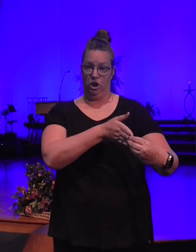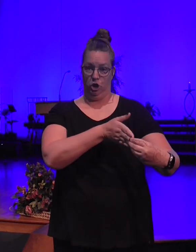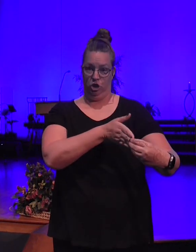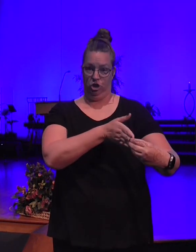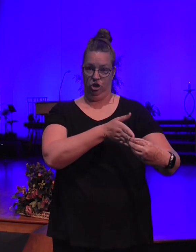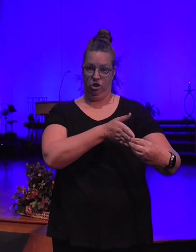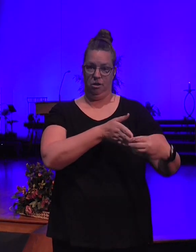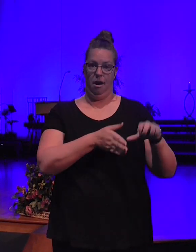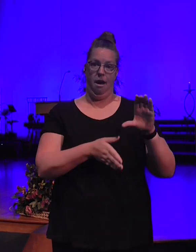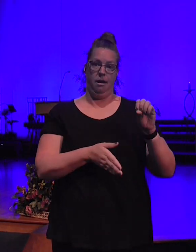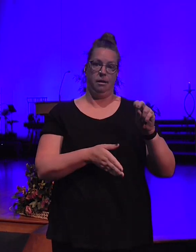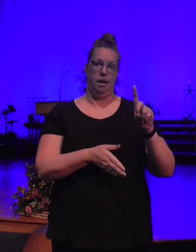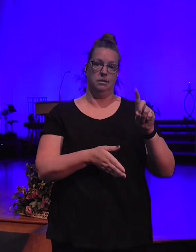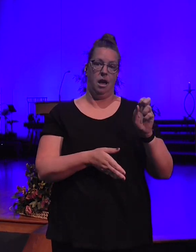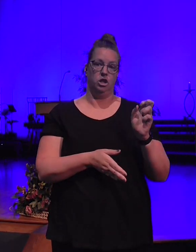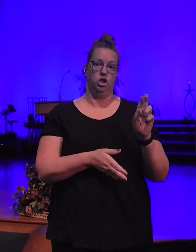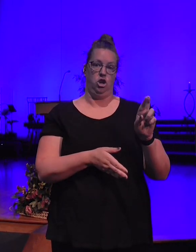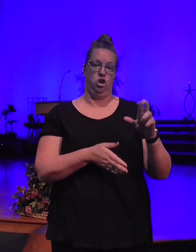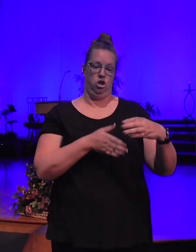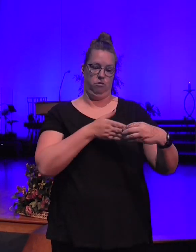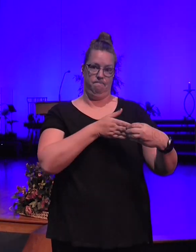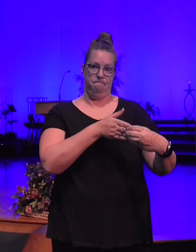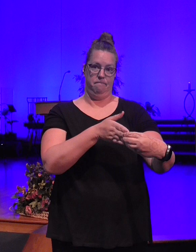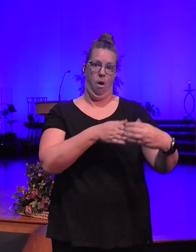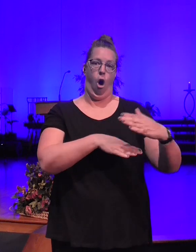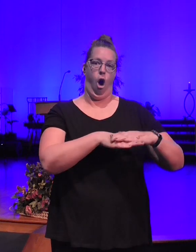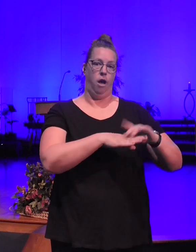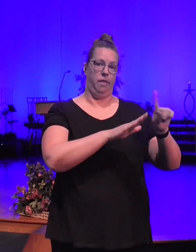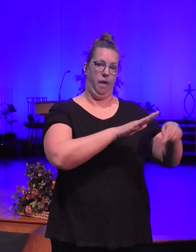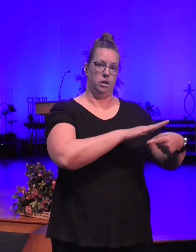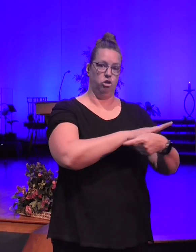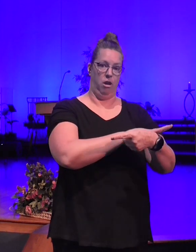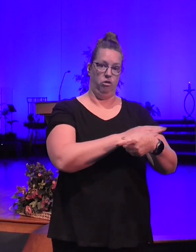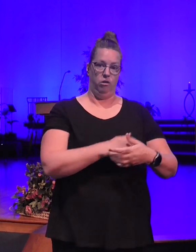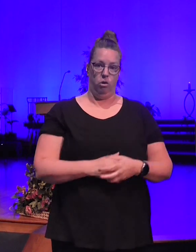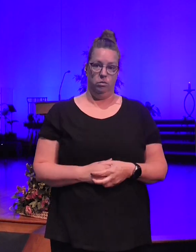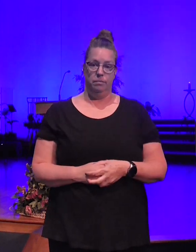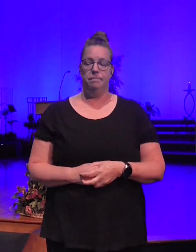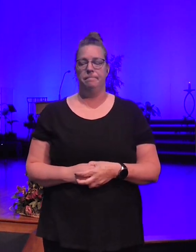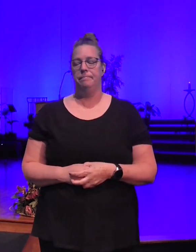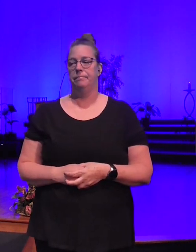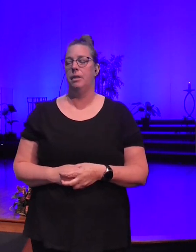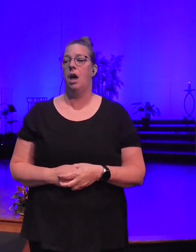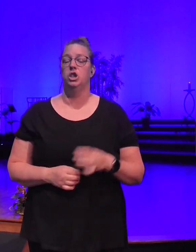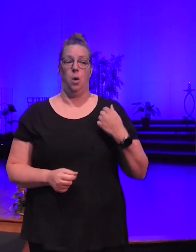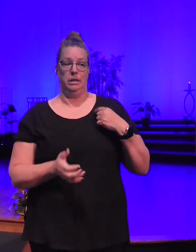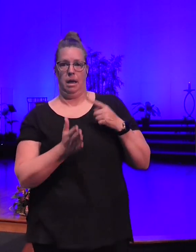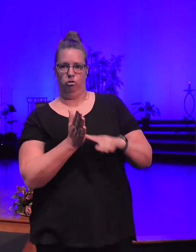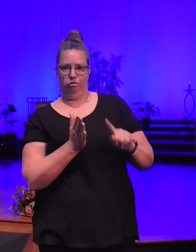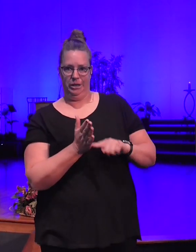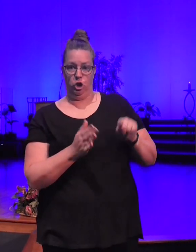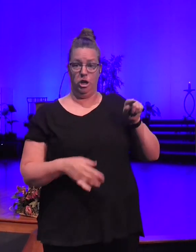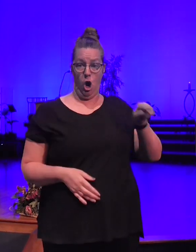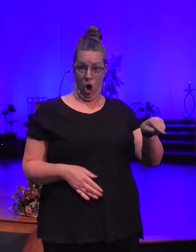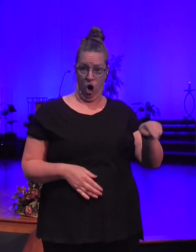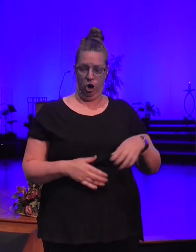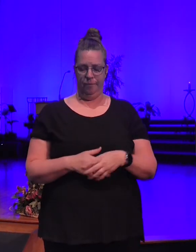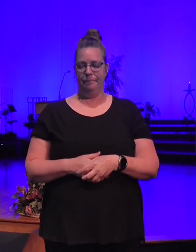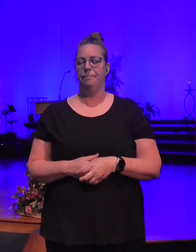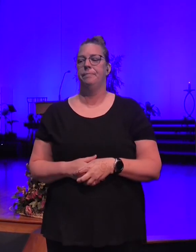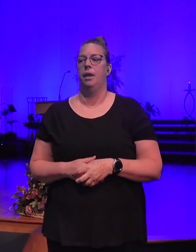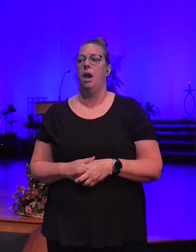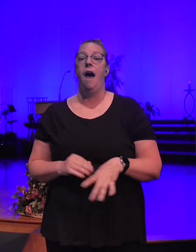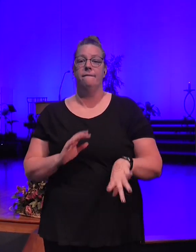on the Underground Railroad. And as I was doing some research on her, I found